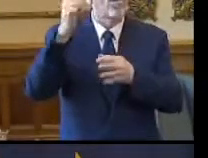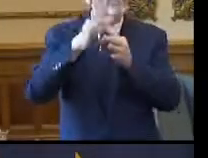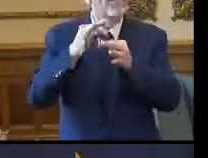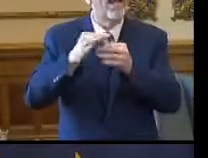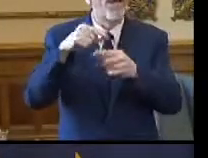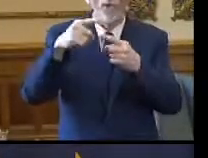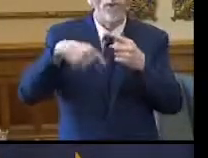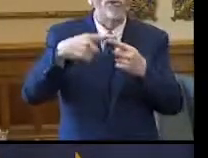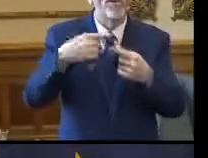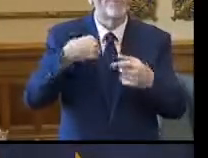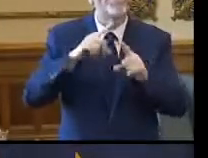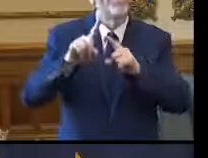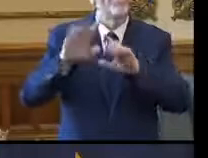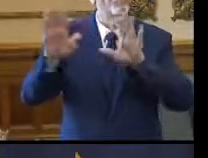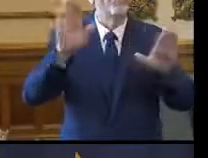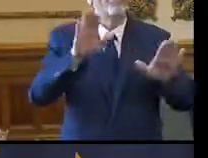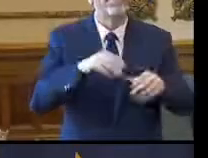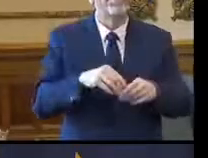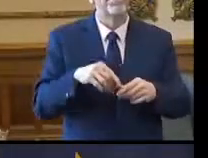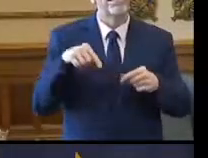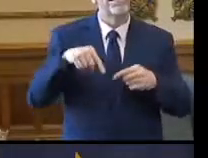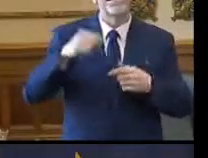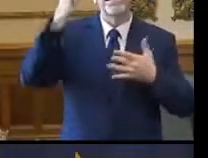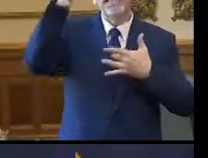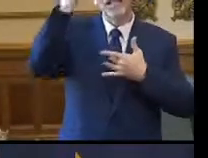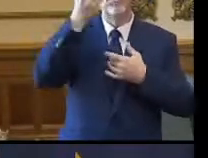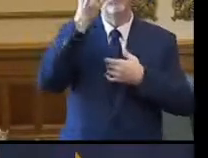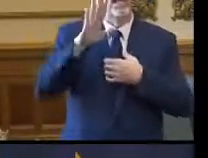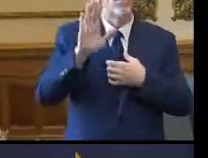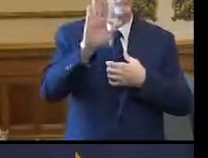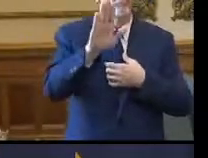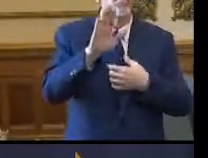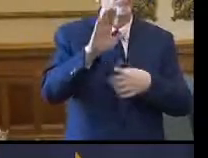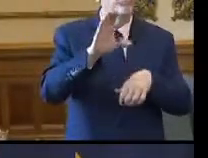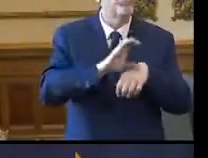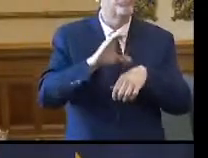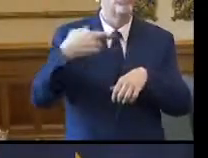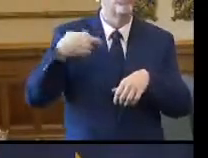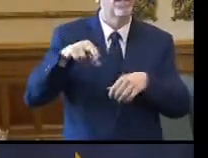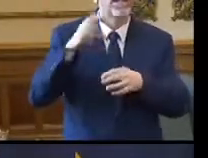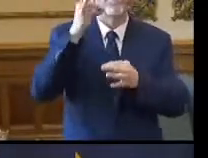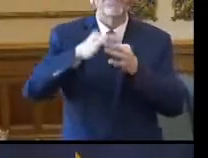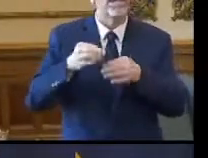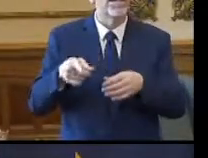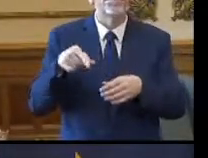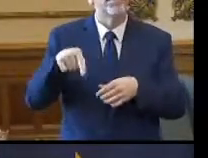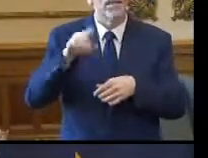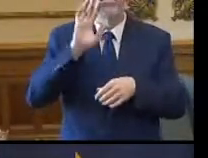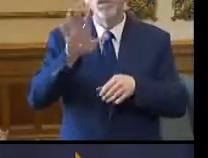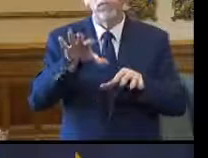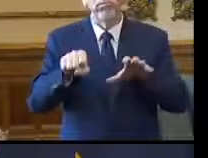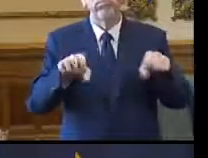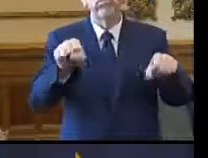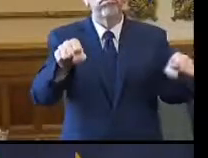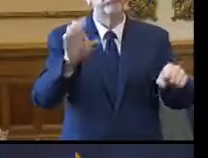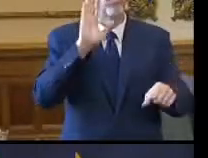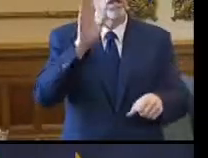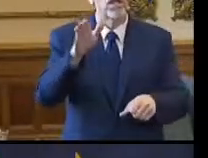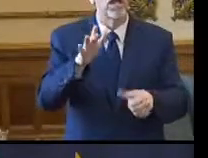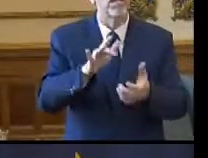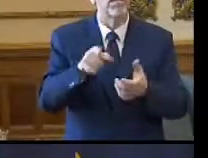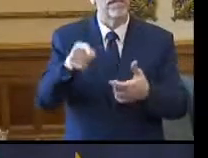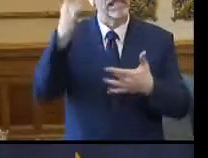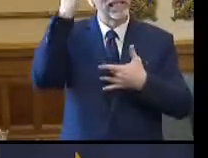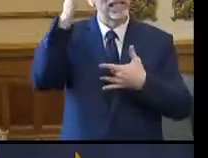throughout the year, this disease does not care. This disease will prey on the vulnerable. This disease